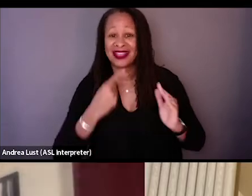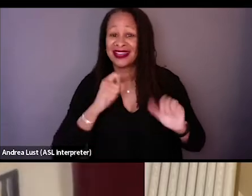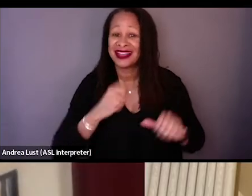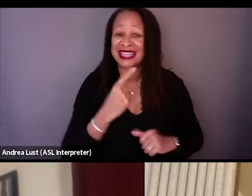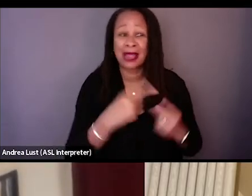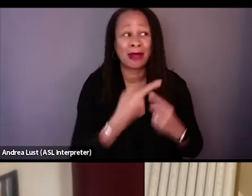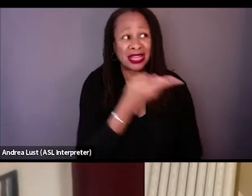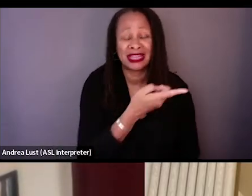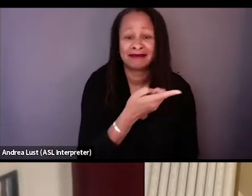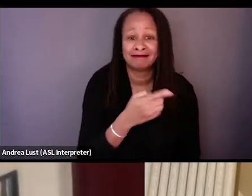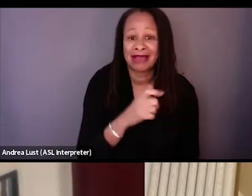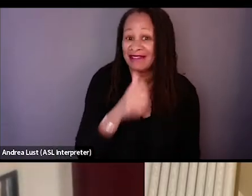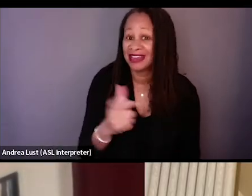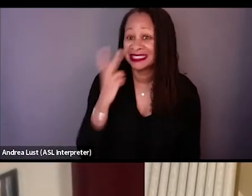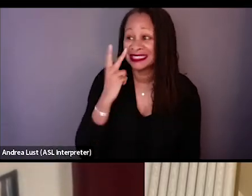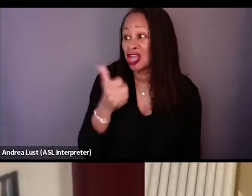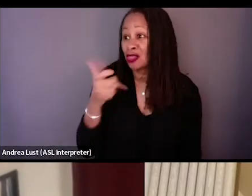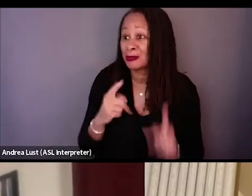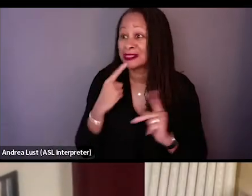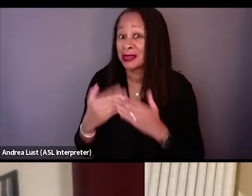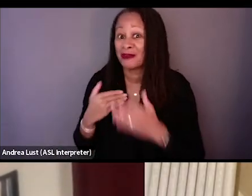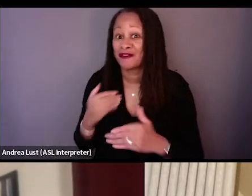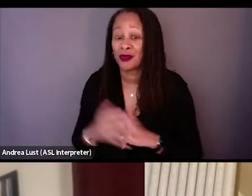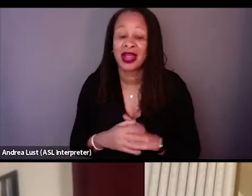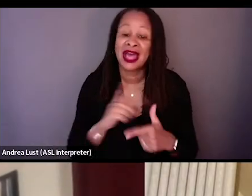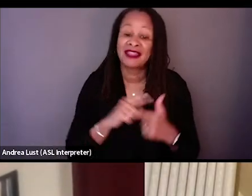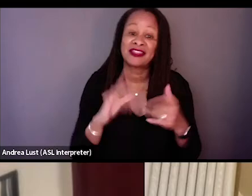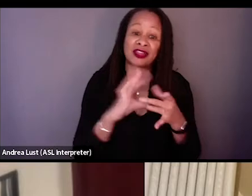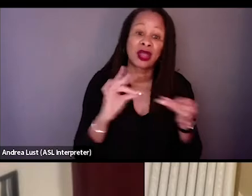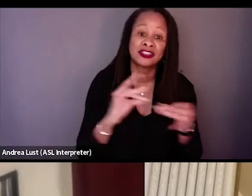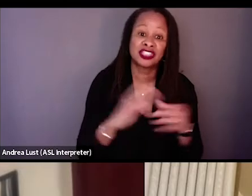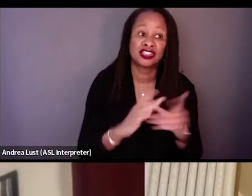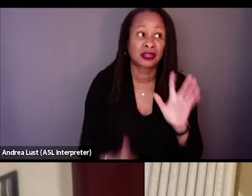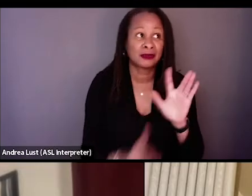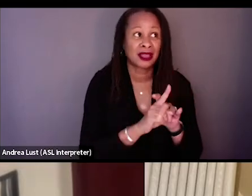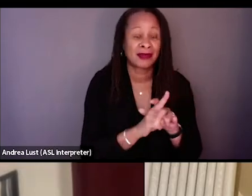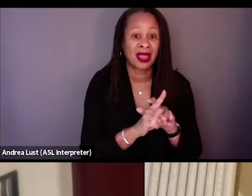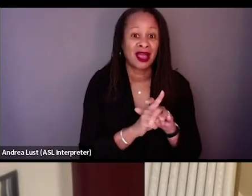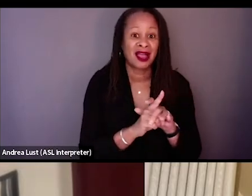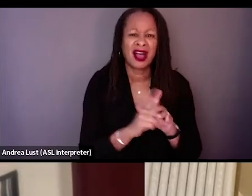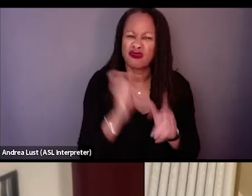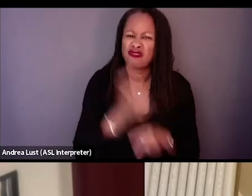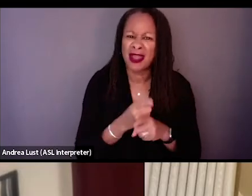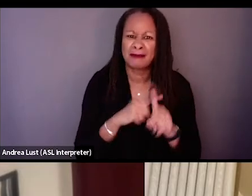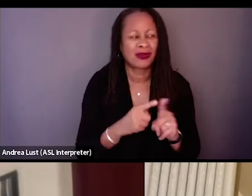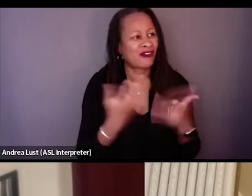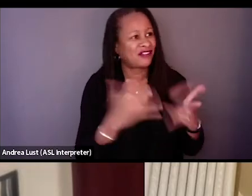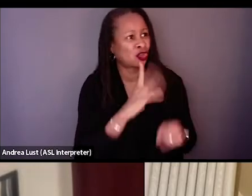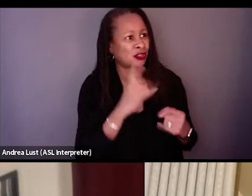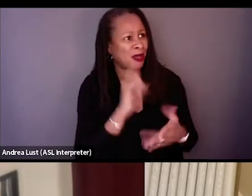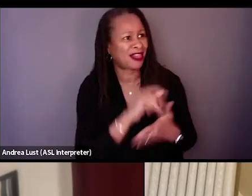him that I haven't seen anybody say before? And then this conversation came, "Oh God, that's right," because I said that to him. And then he